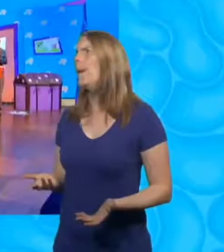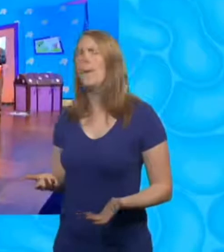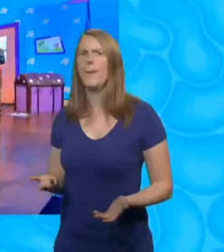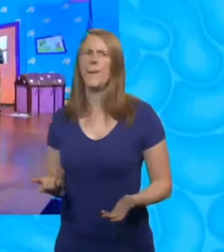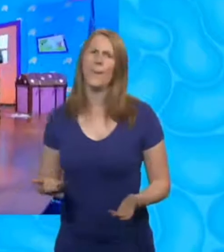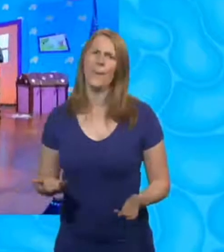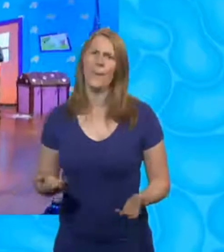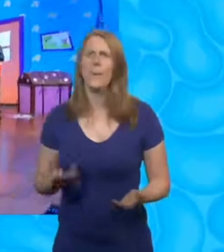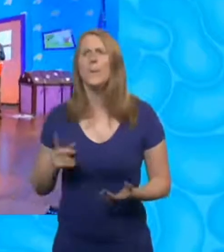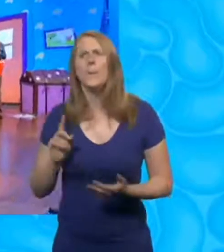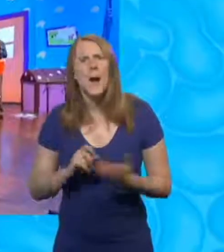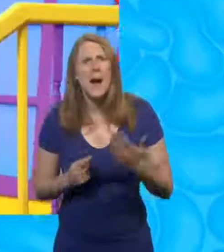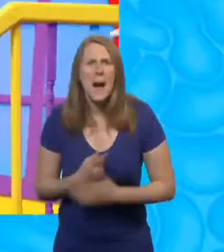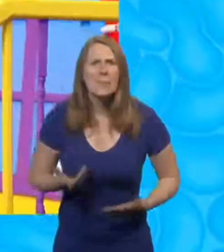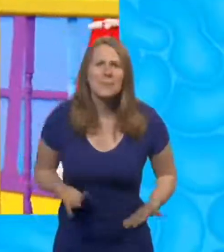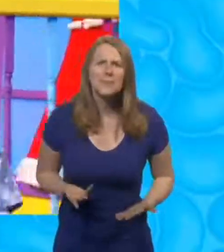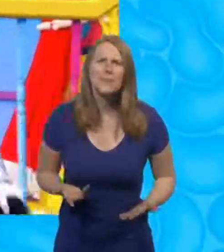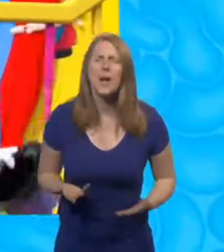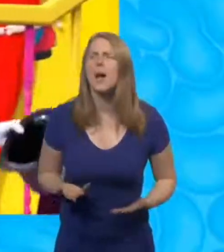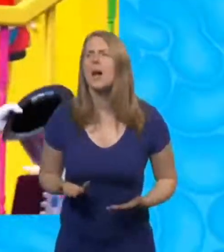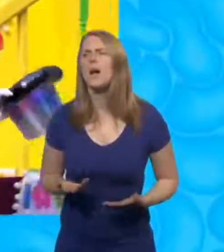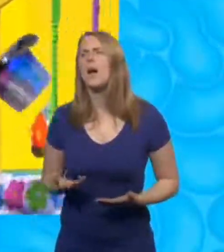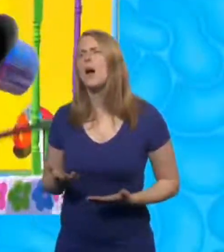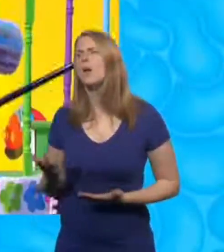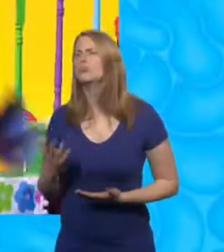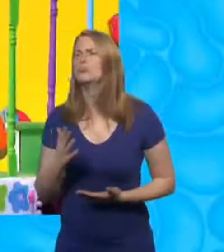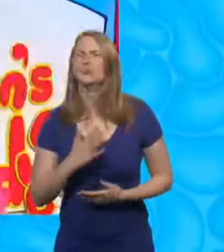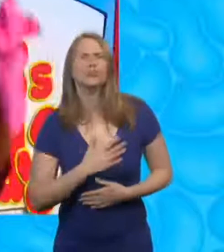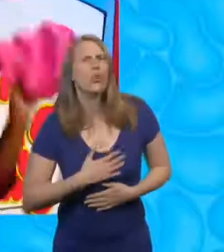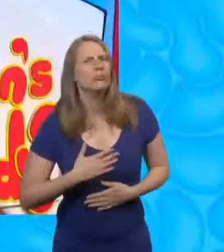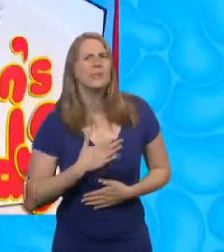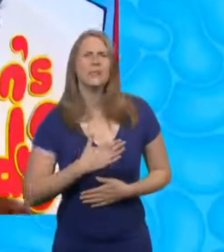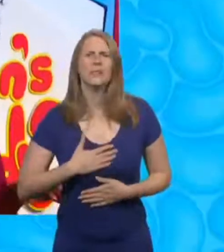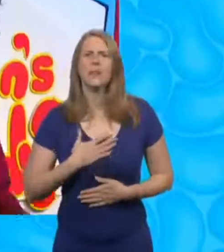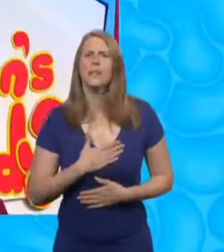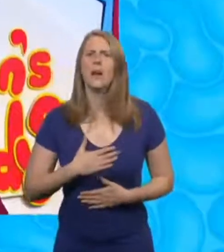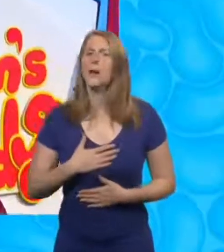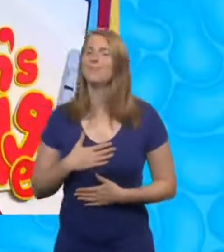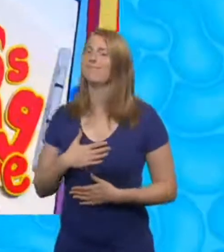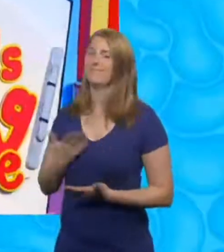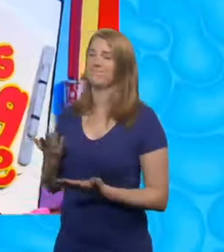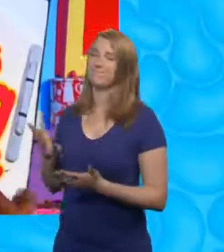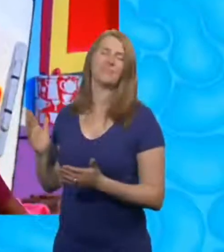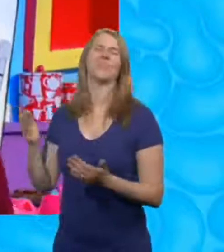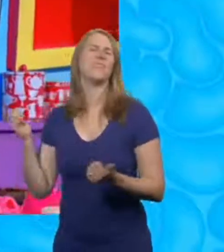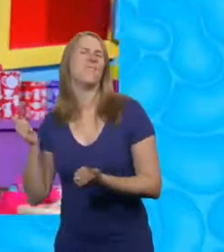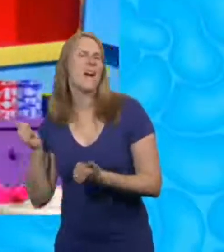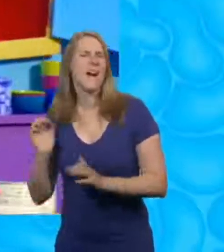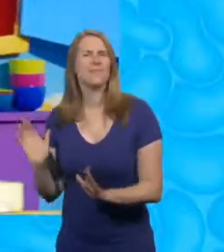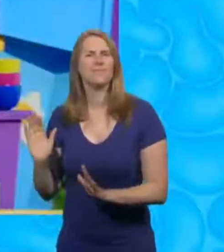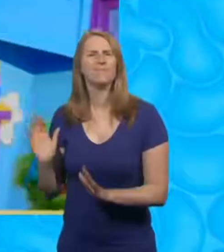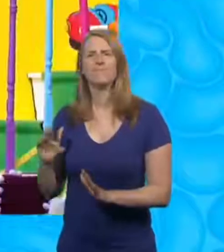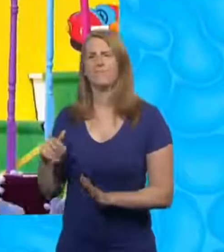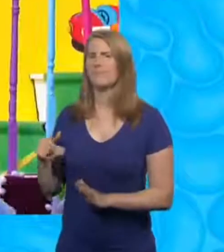No. What happened? Oh, Dakota. Oh, I'm so sorry. Well, that is